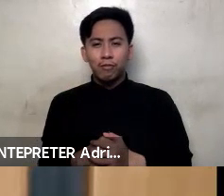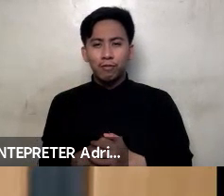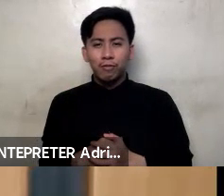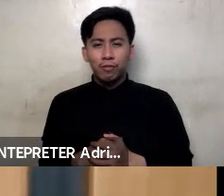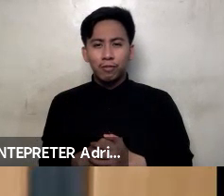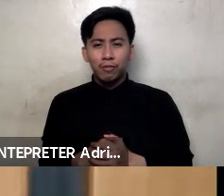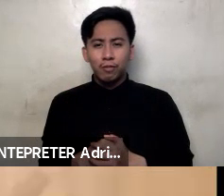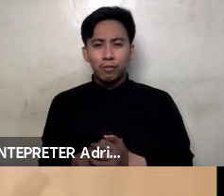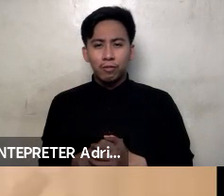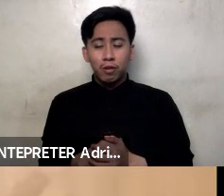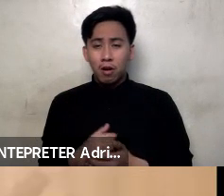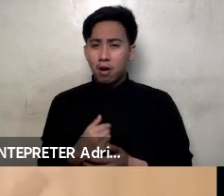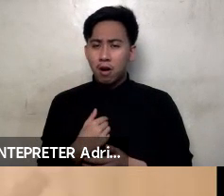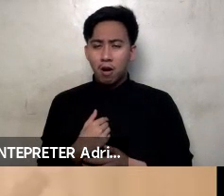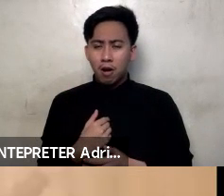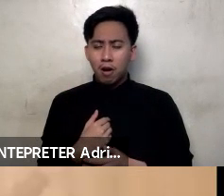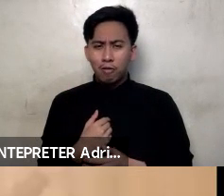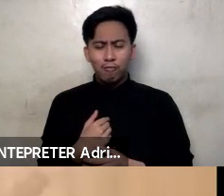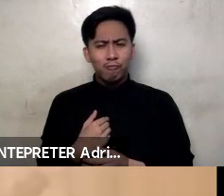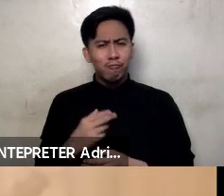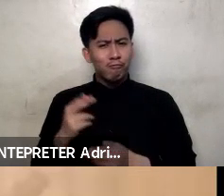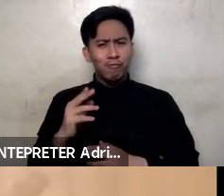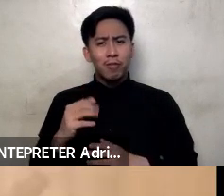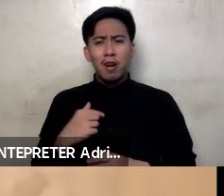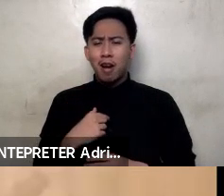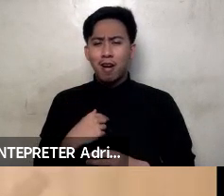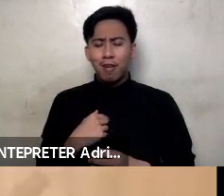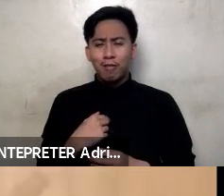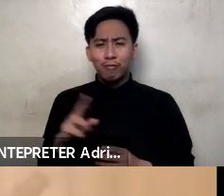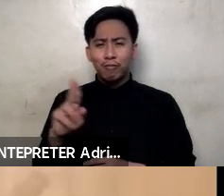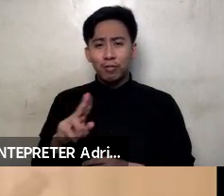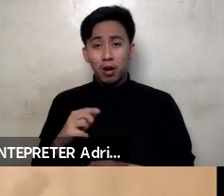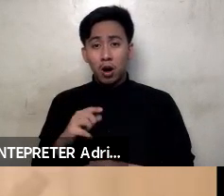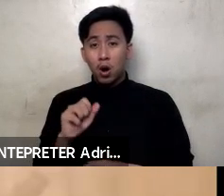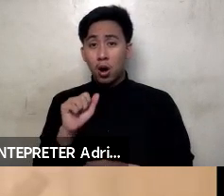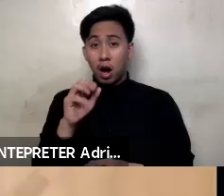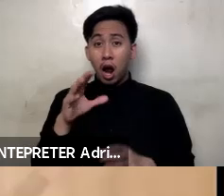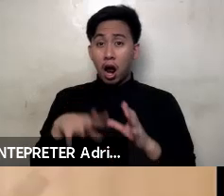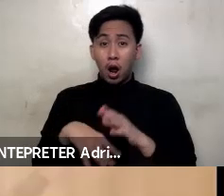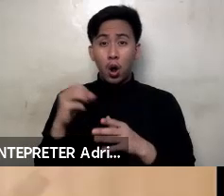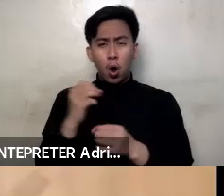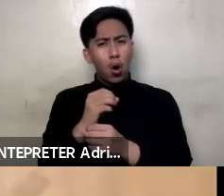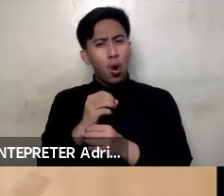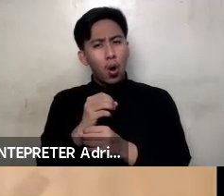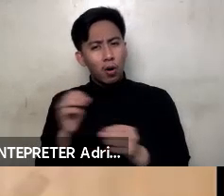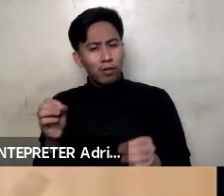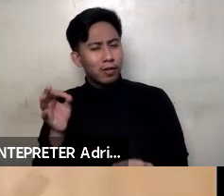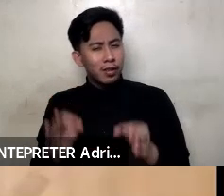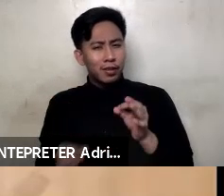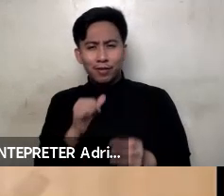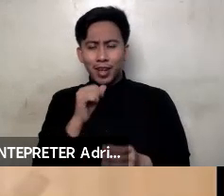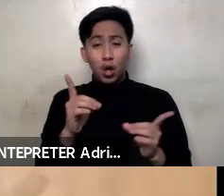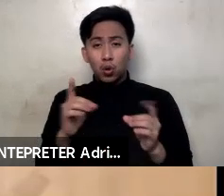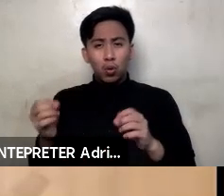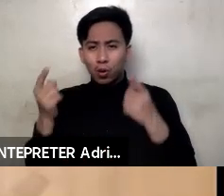on the line. In other words, he will resign from office if he cannot deliver.